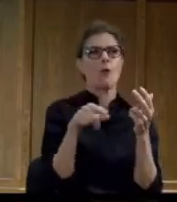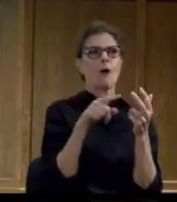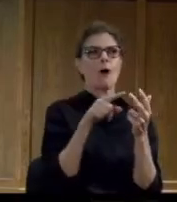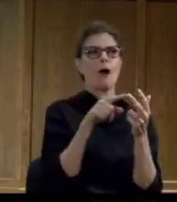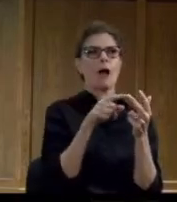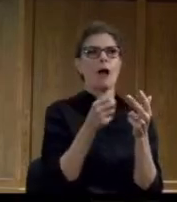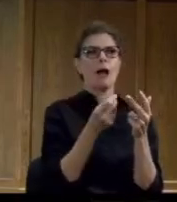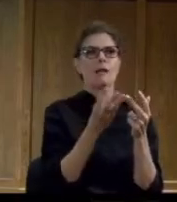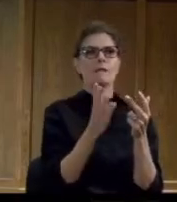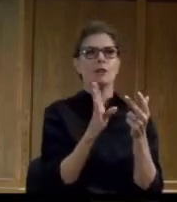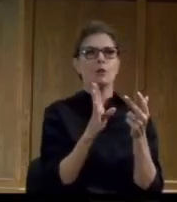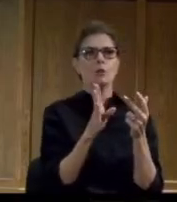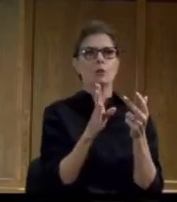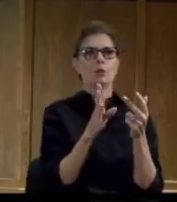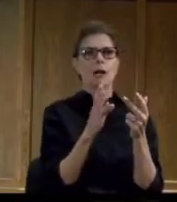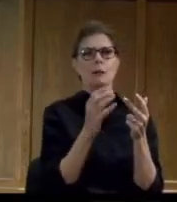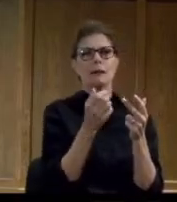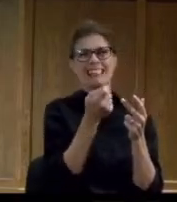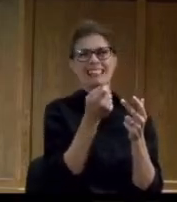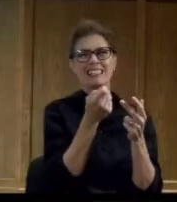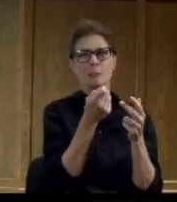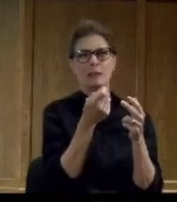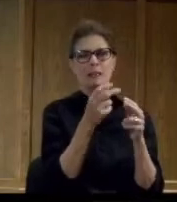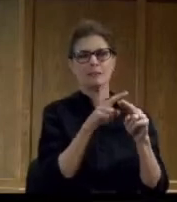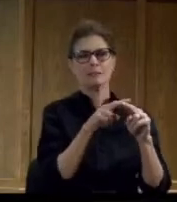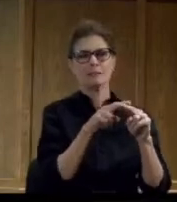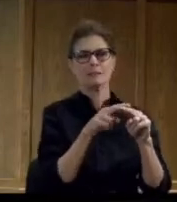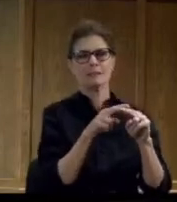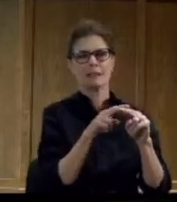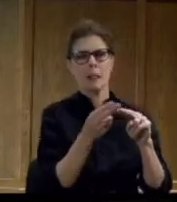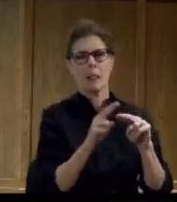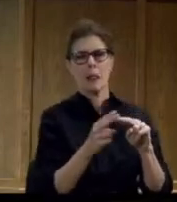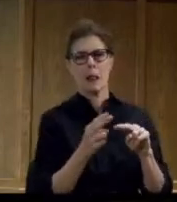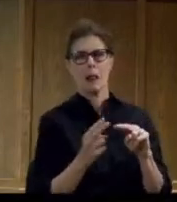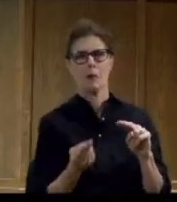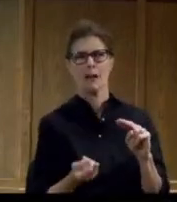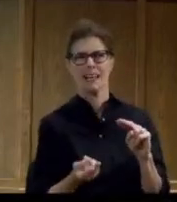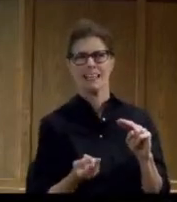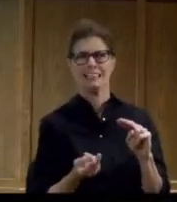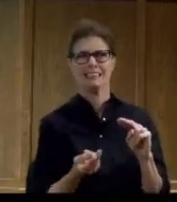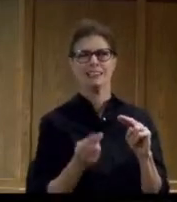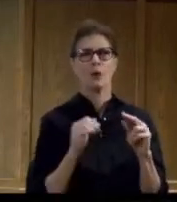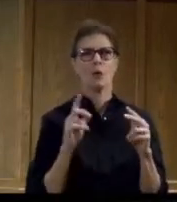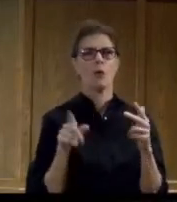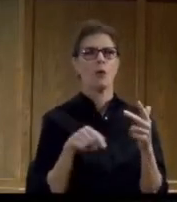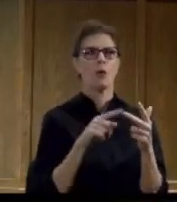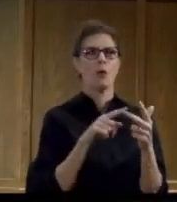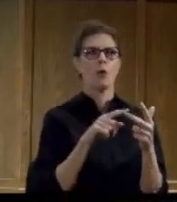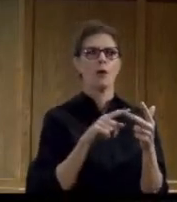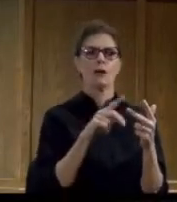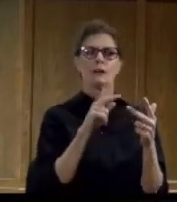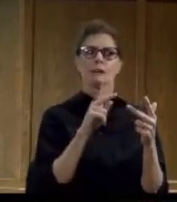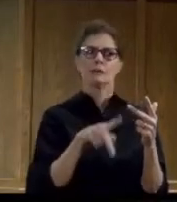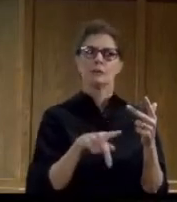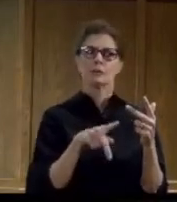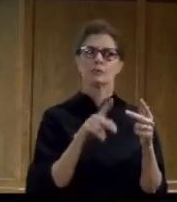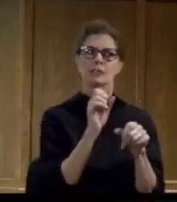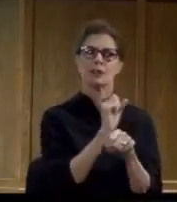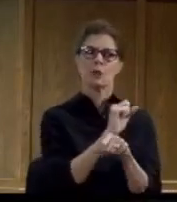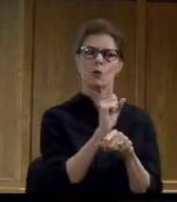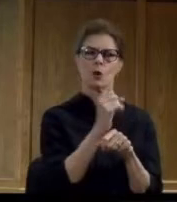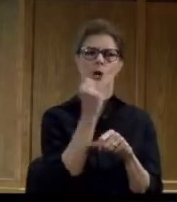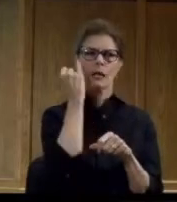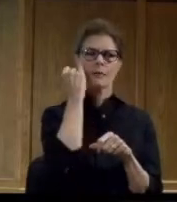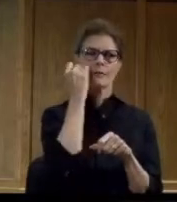less inches on the waistline, or there's that person at work, and if they could just see things the way that